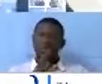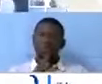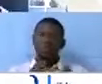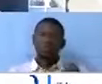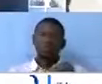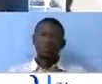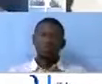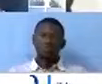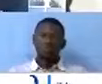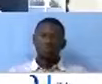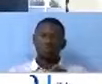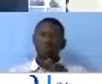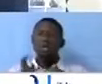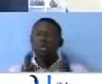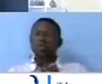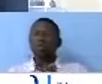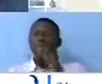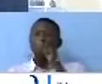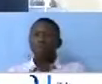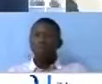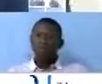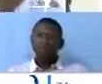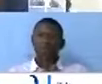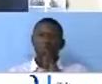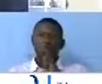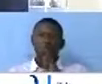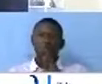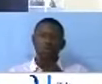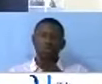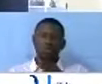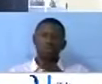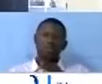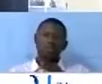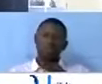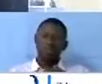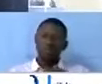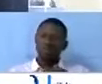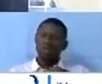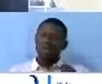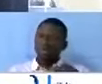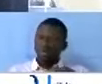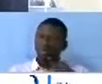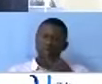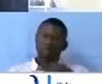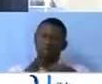somebody who is complicit in this